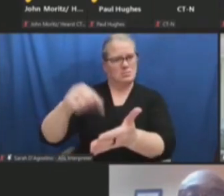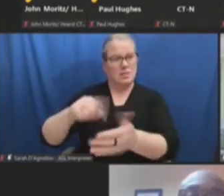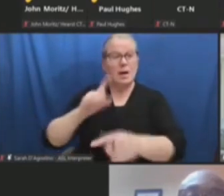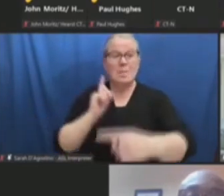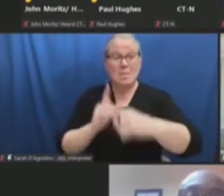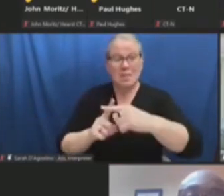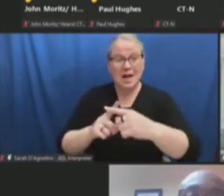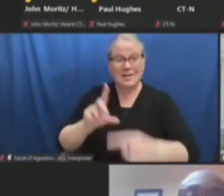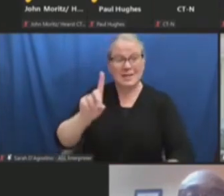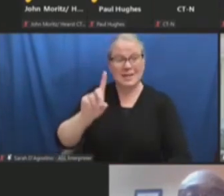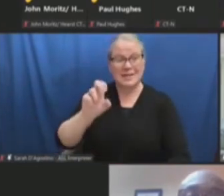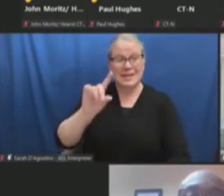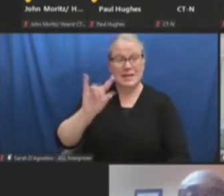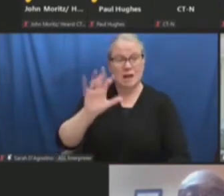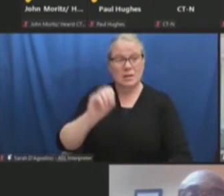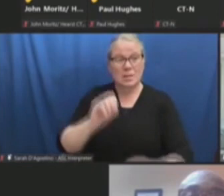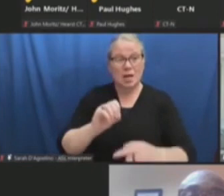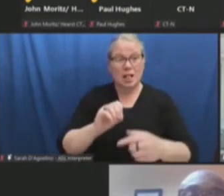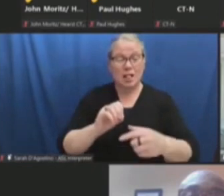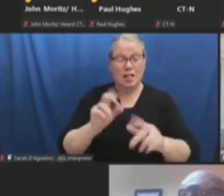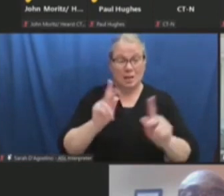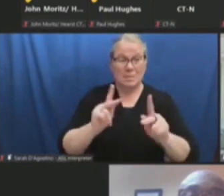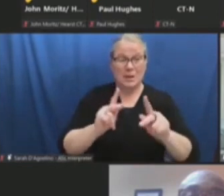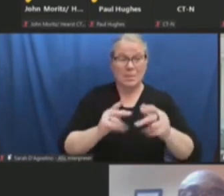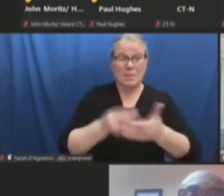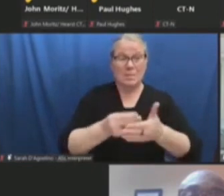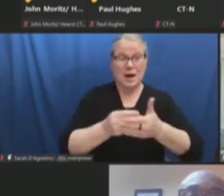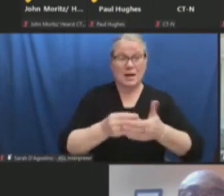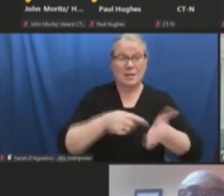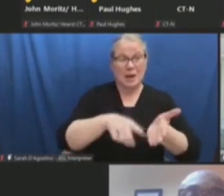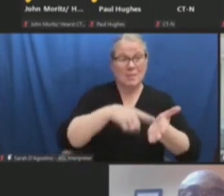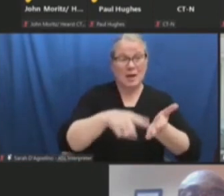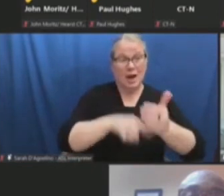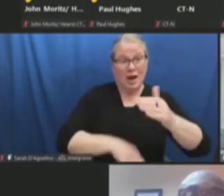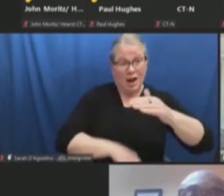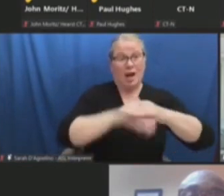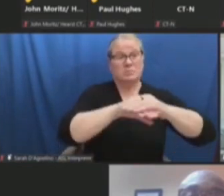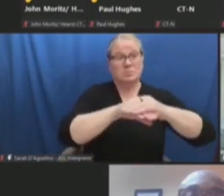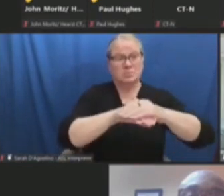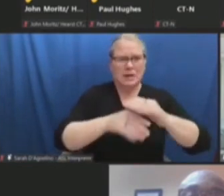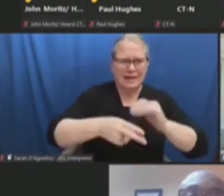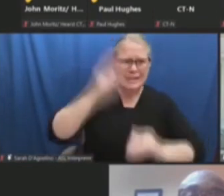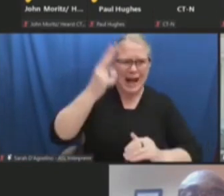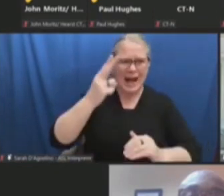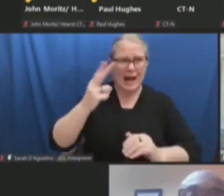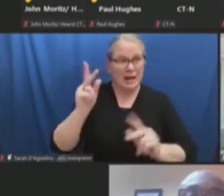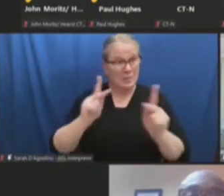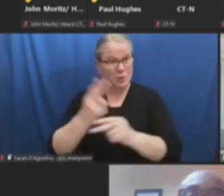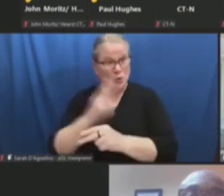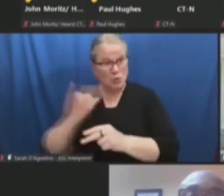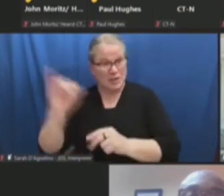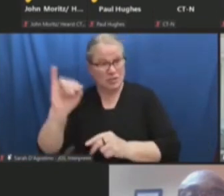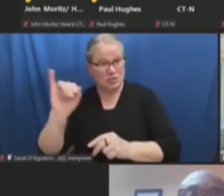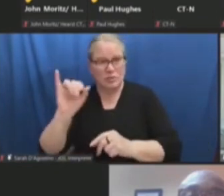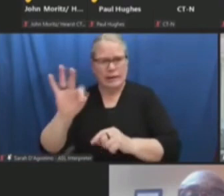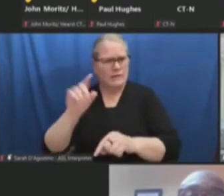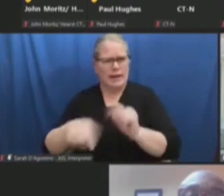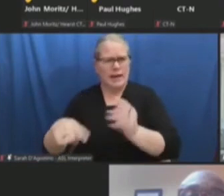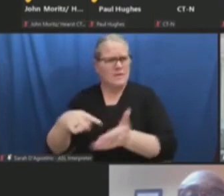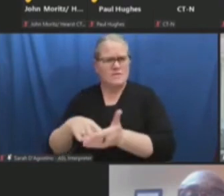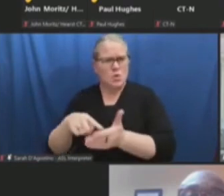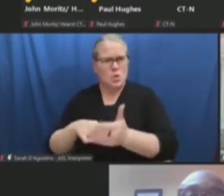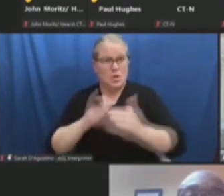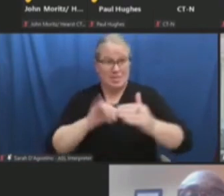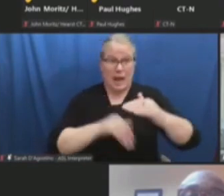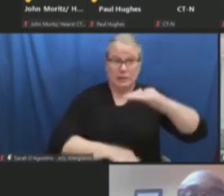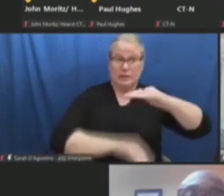high, you know, where does that put people in still being able to use this insurance? I mean, surely if they can't afford the